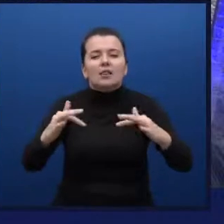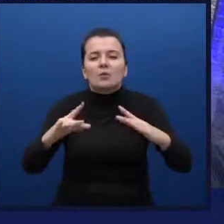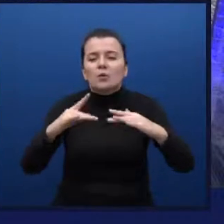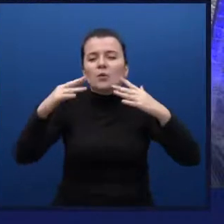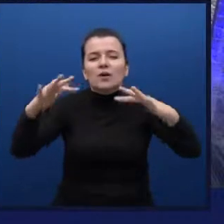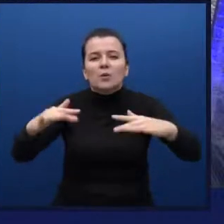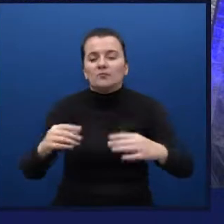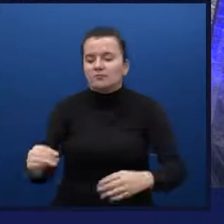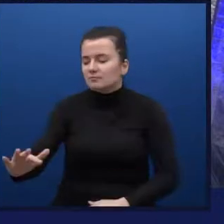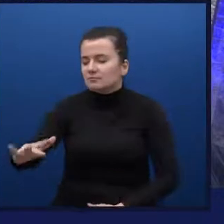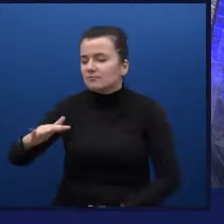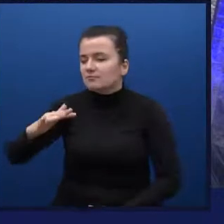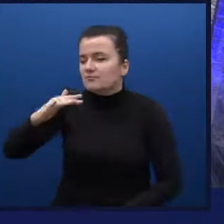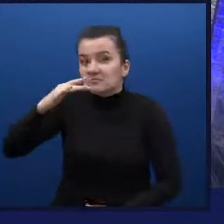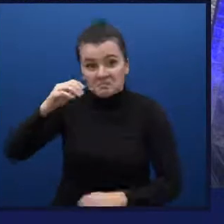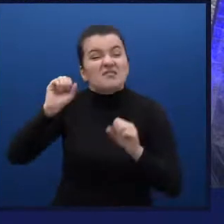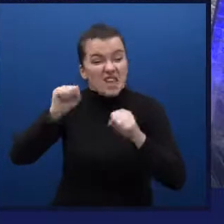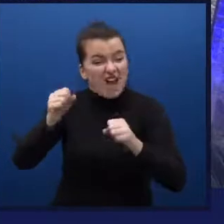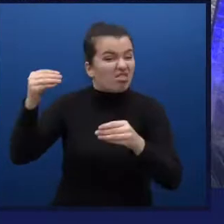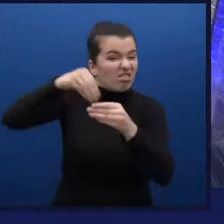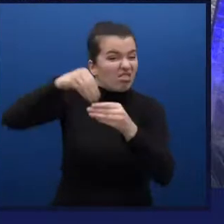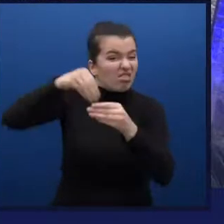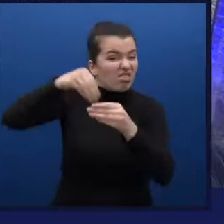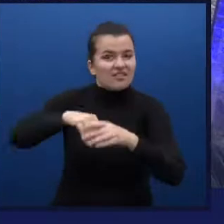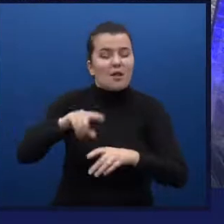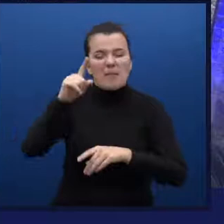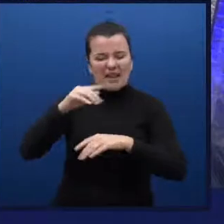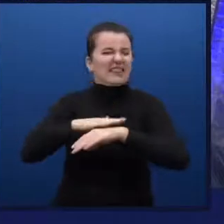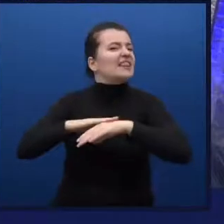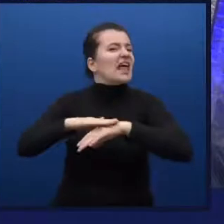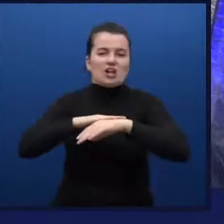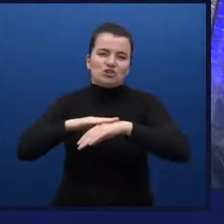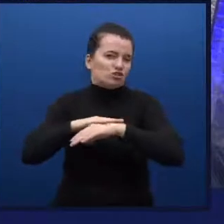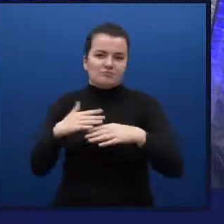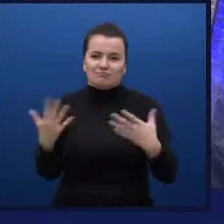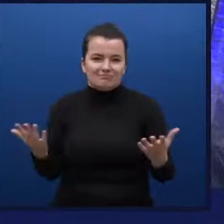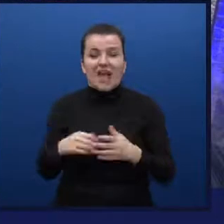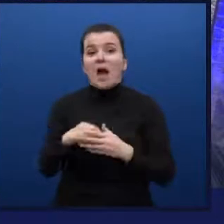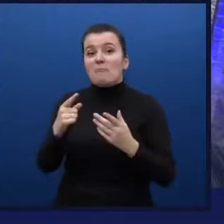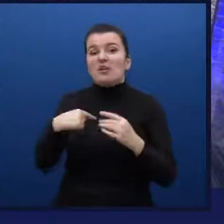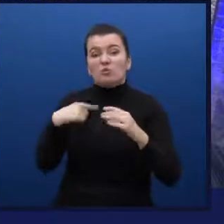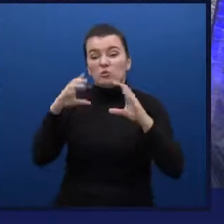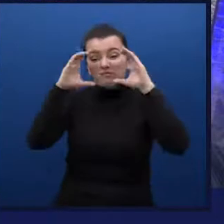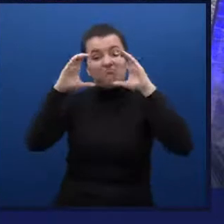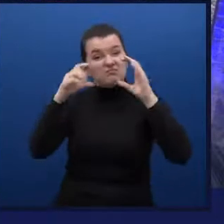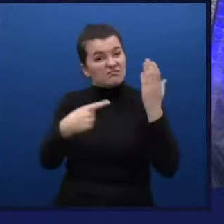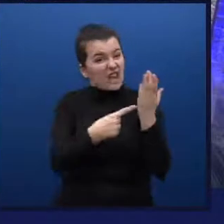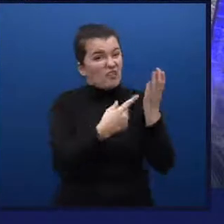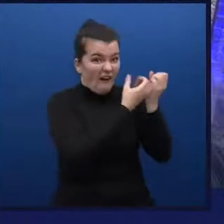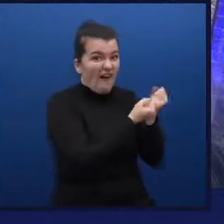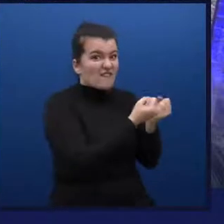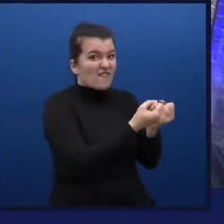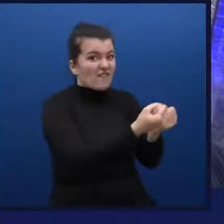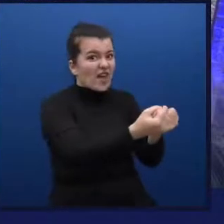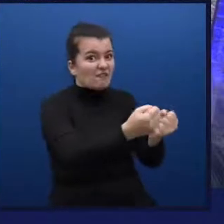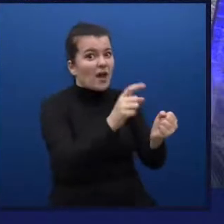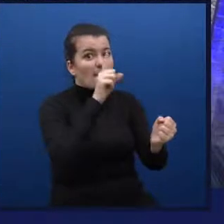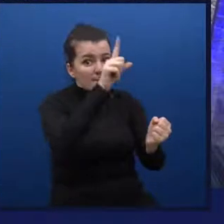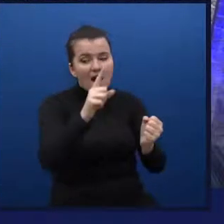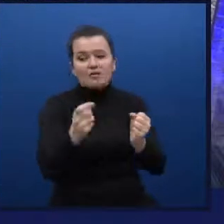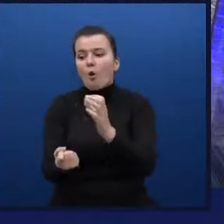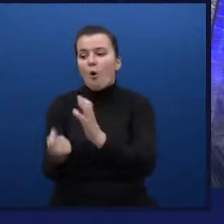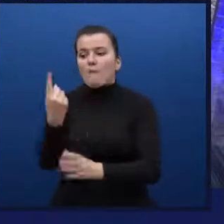you know, we're not that far away. The technology exists. It's just the problem itself or the opportunity has to be